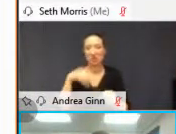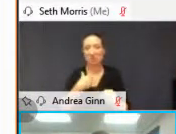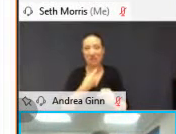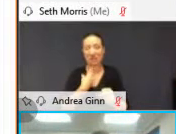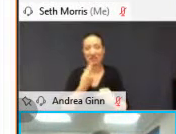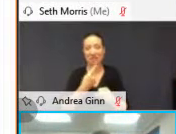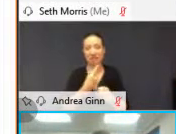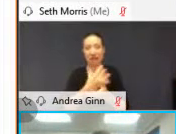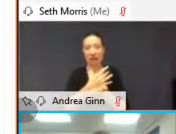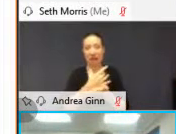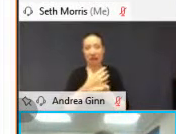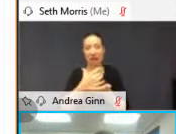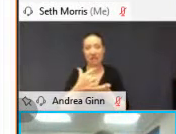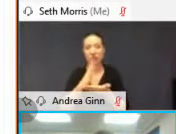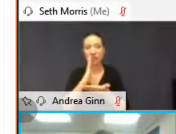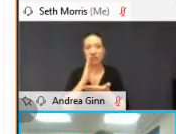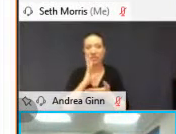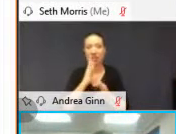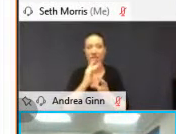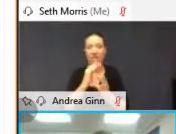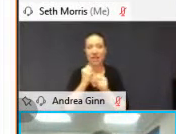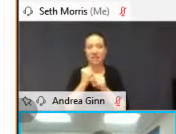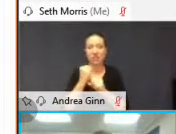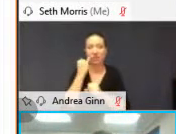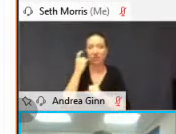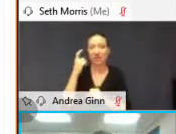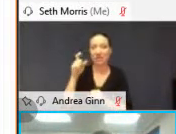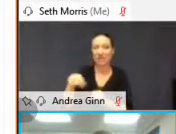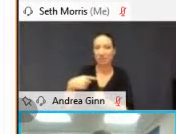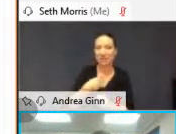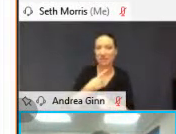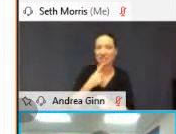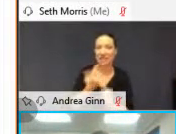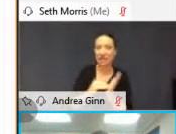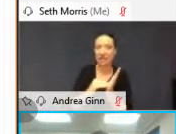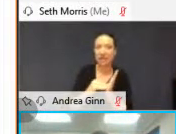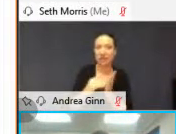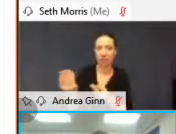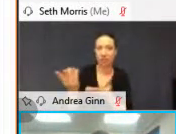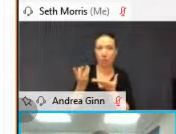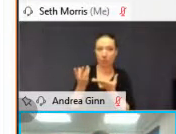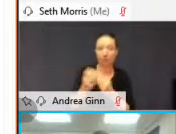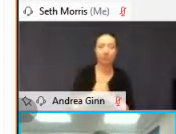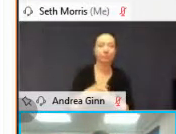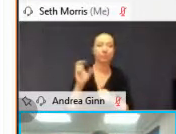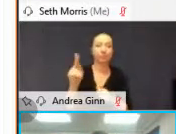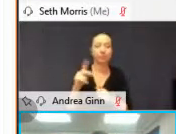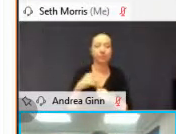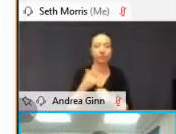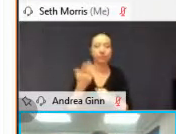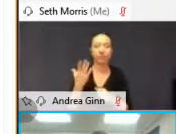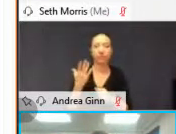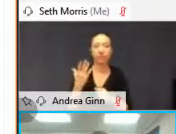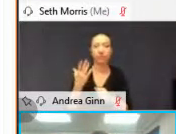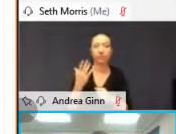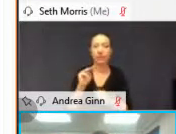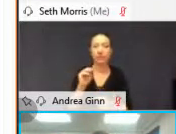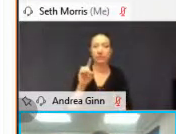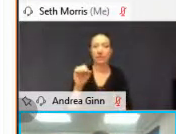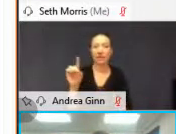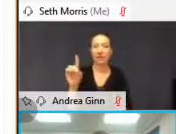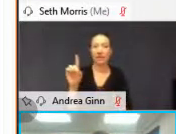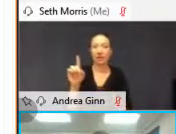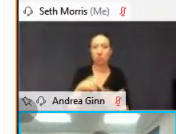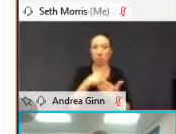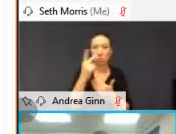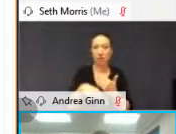talk even faster. Stop me if you need me to repeat something. So to give you the context of the Medicaid program, 40% of all